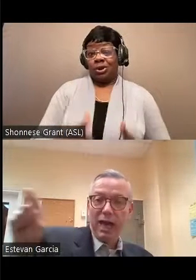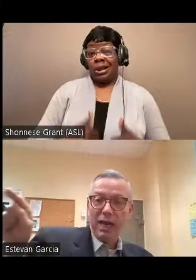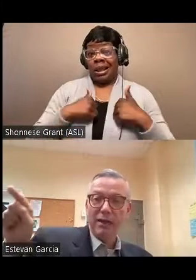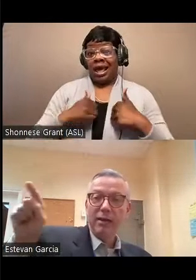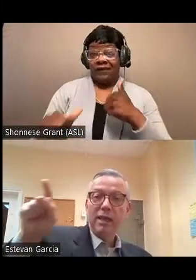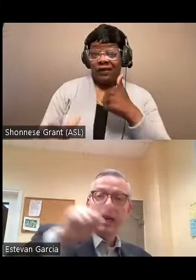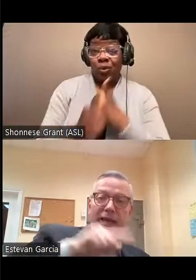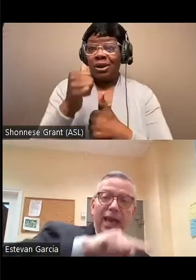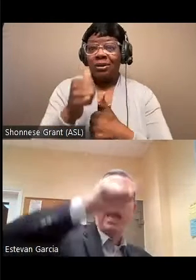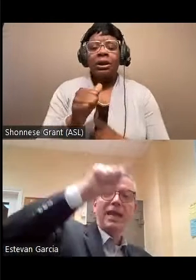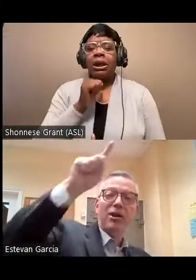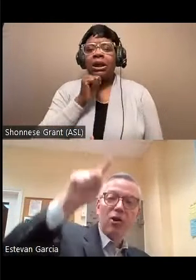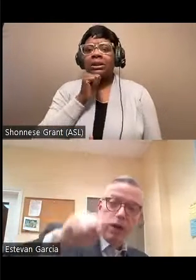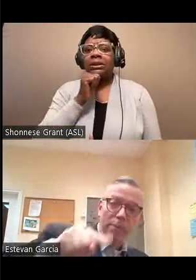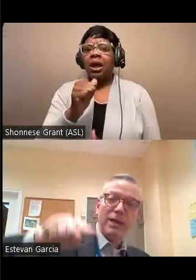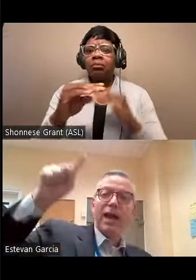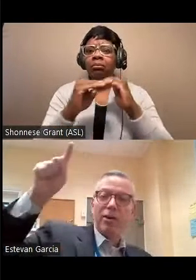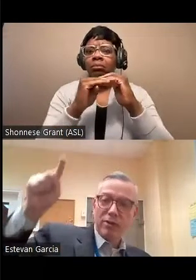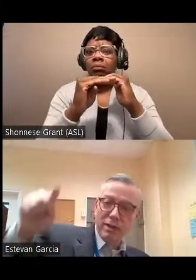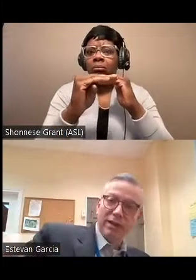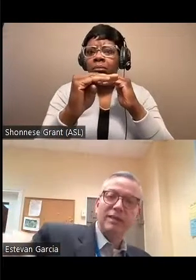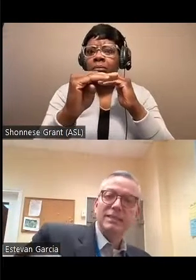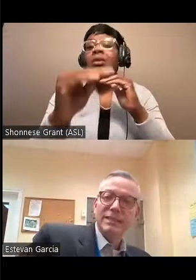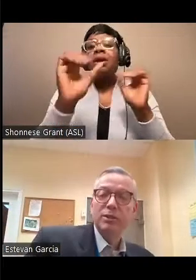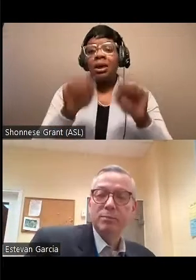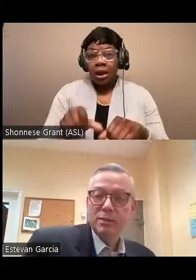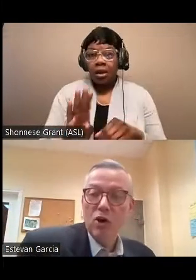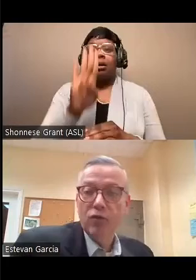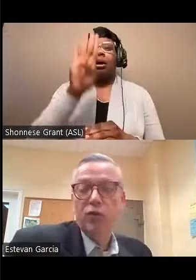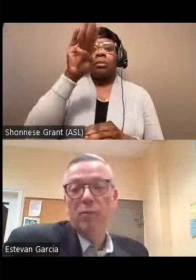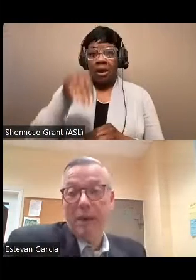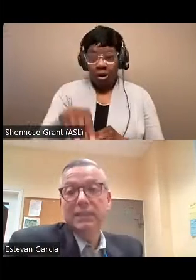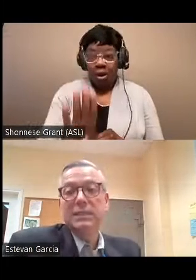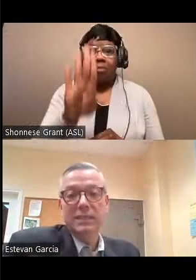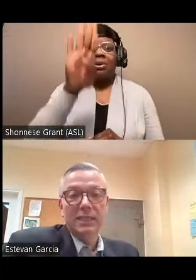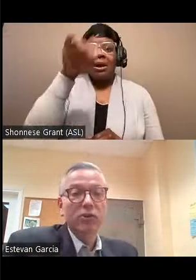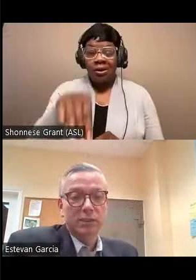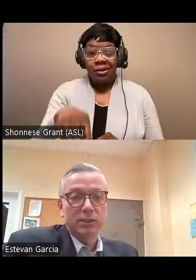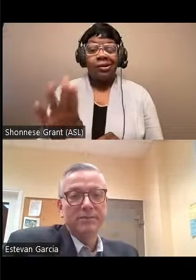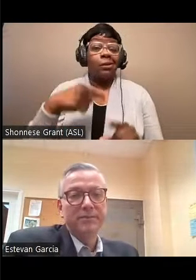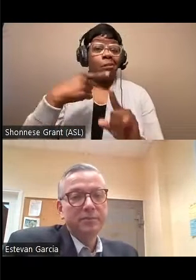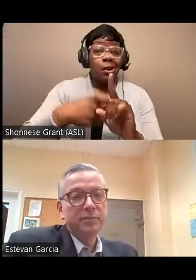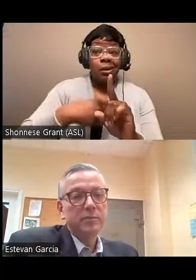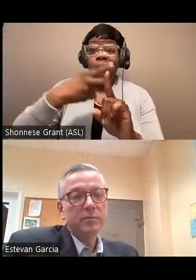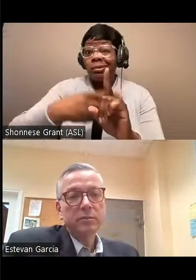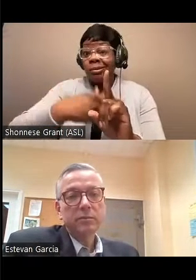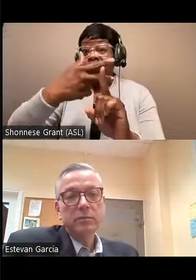straight line. It can go up and down in symptoms over months to years.